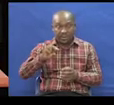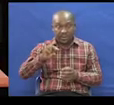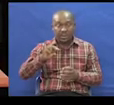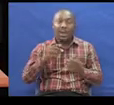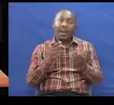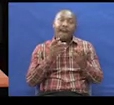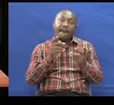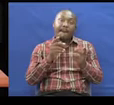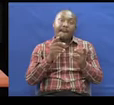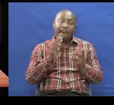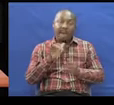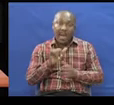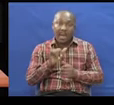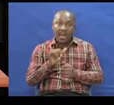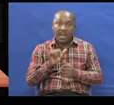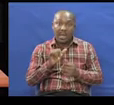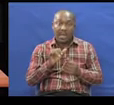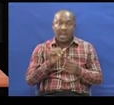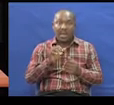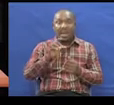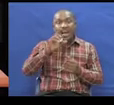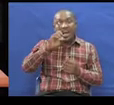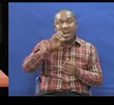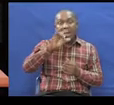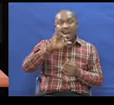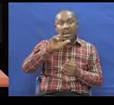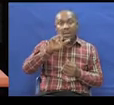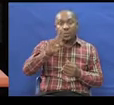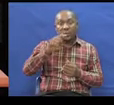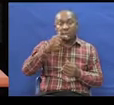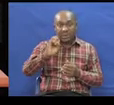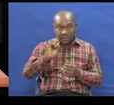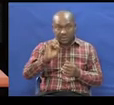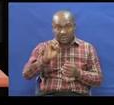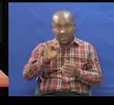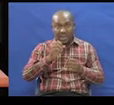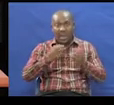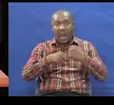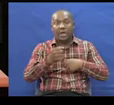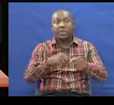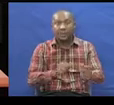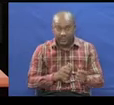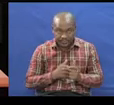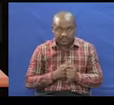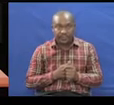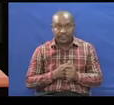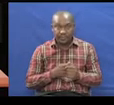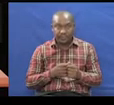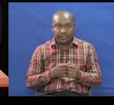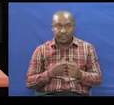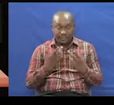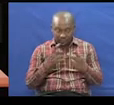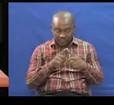with metal. That is number one, whereby we can prepare hydrogen in the laboratory. But